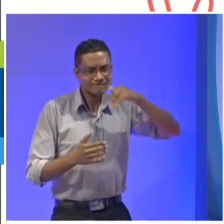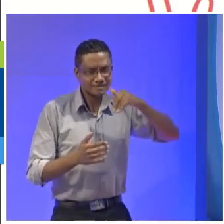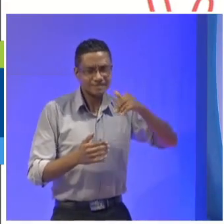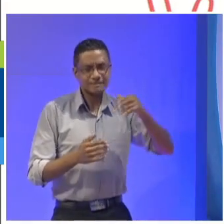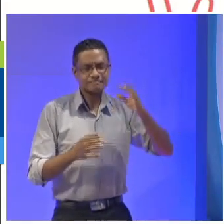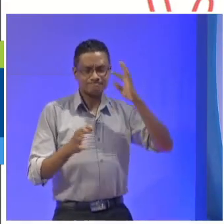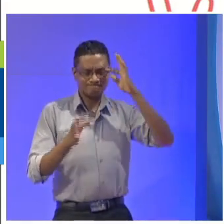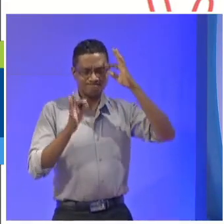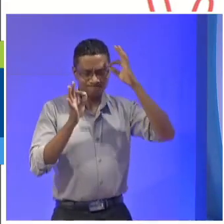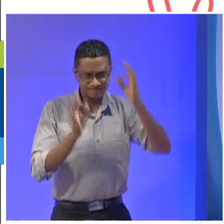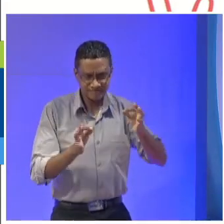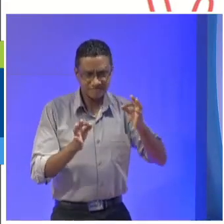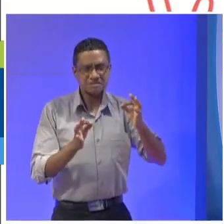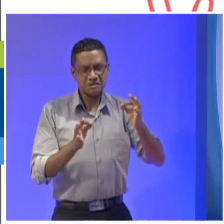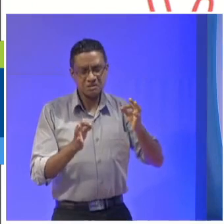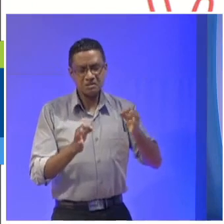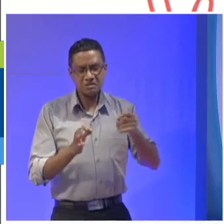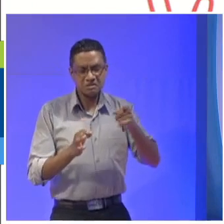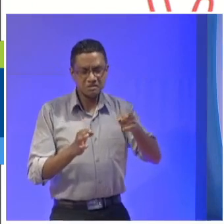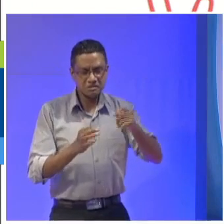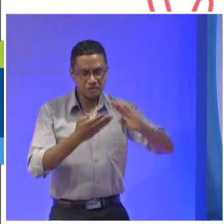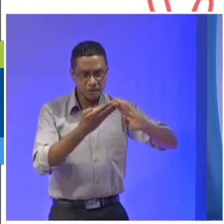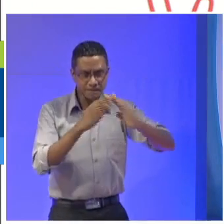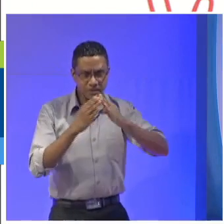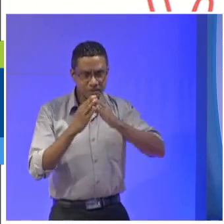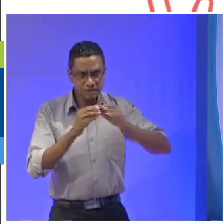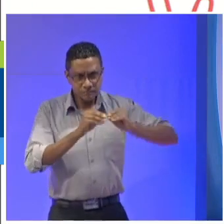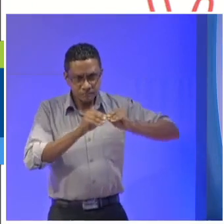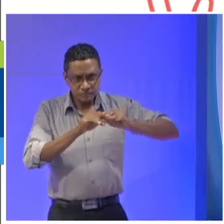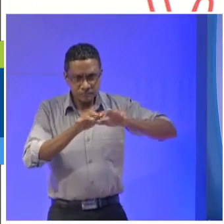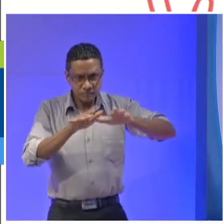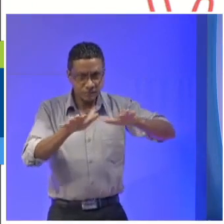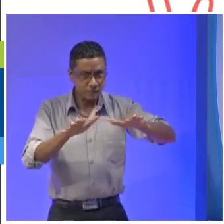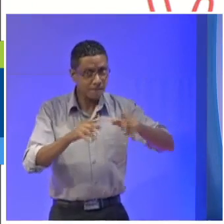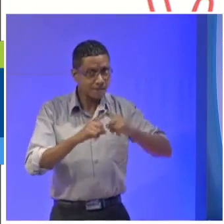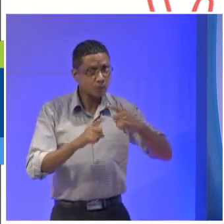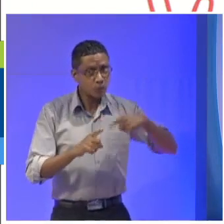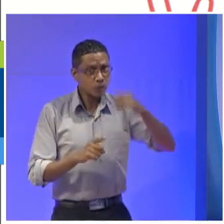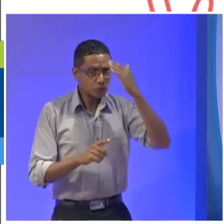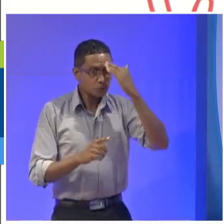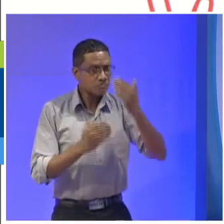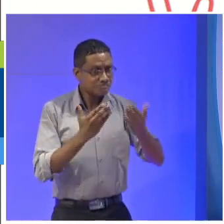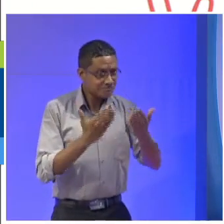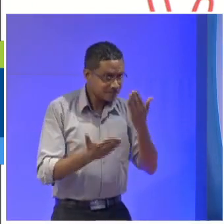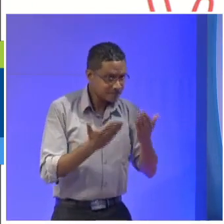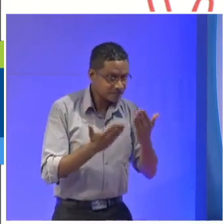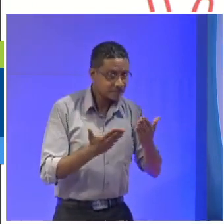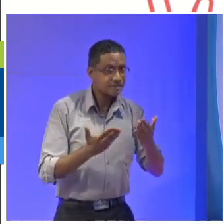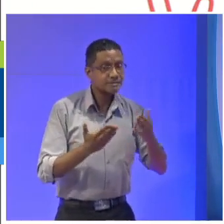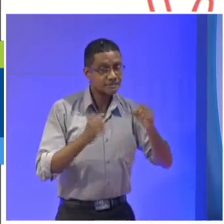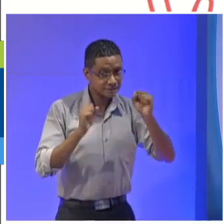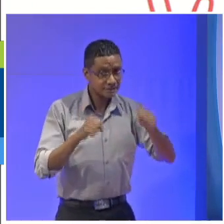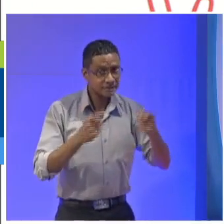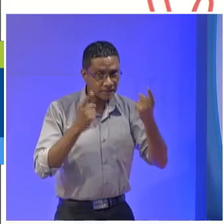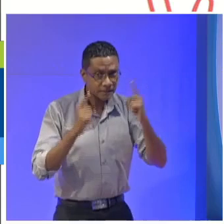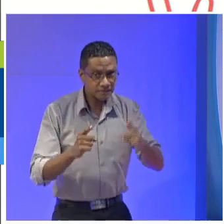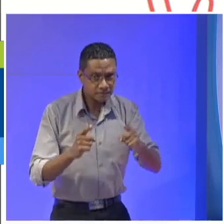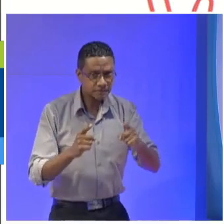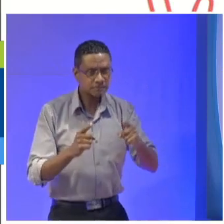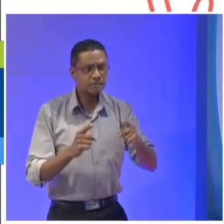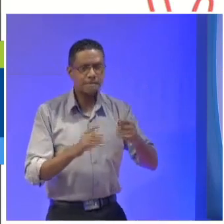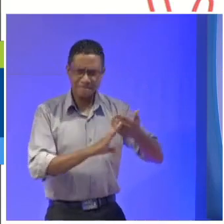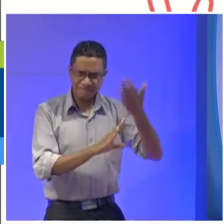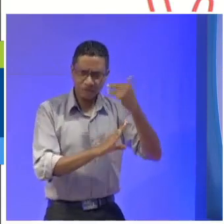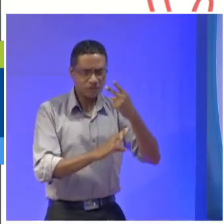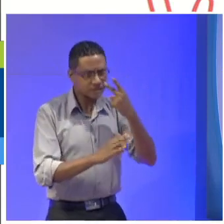we are aware that this is basically an imminent threat. We've seen it happen in other populations, and as we continue to do